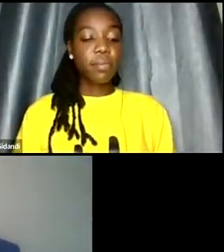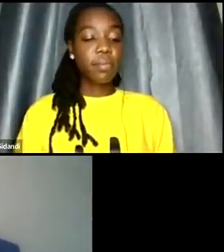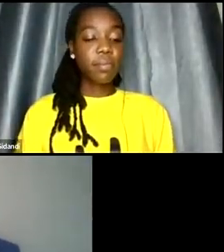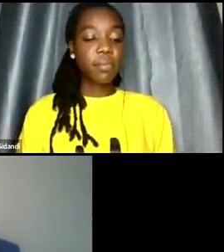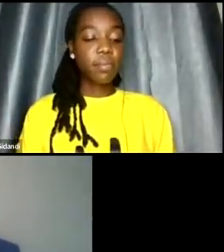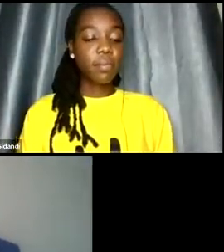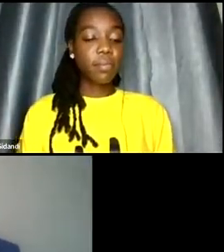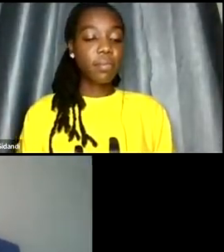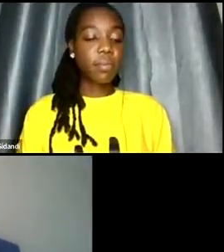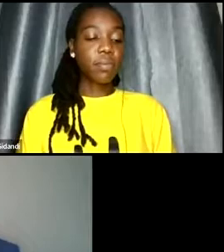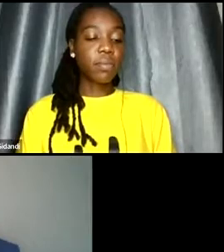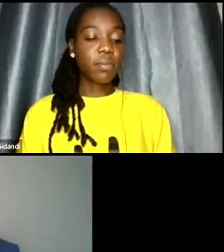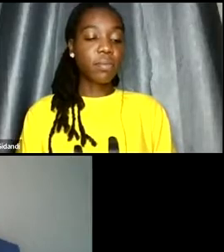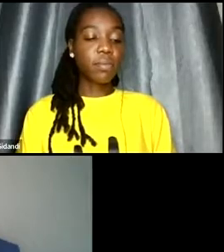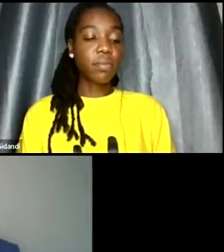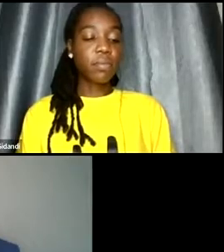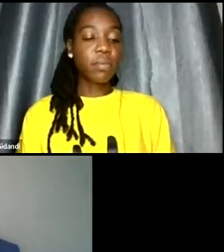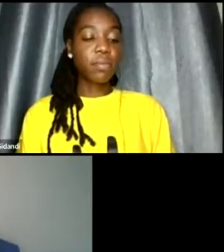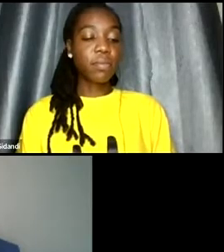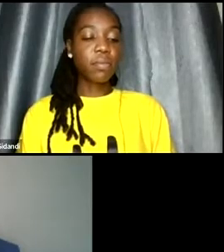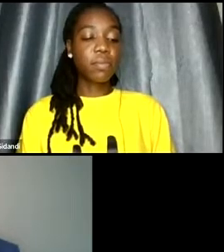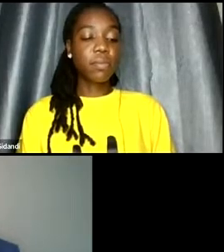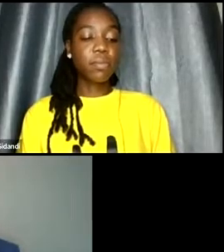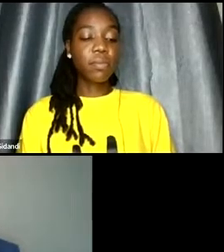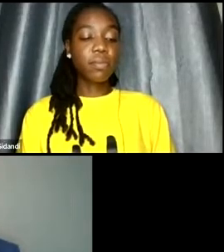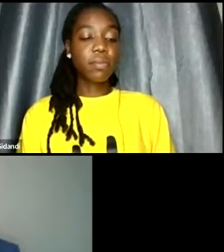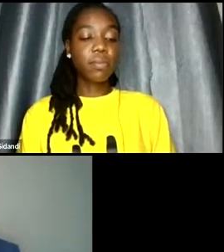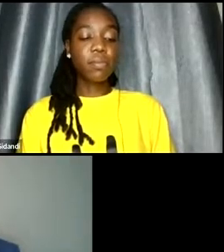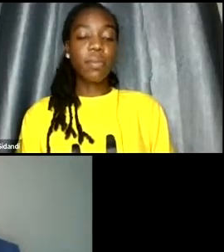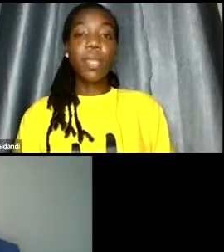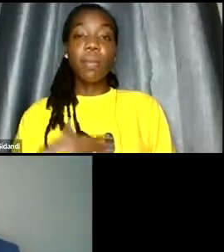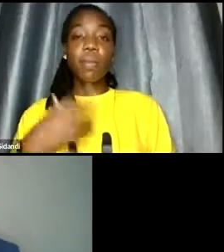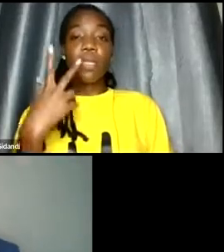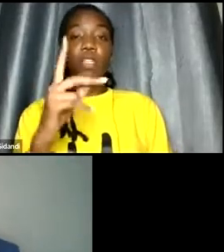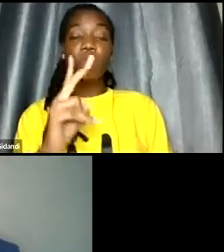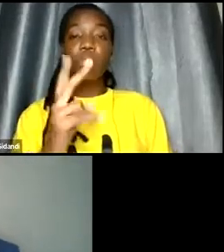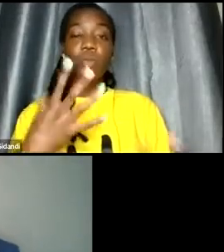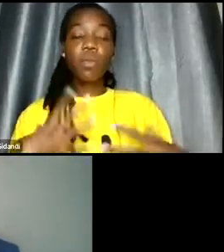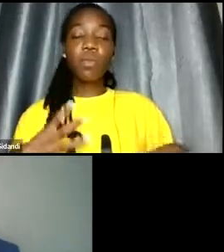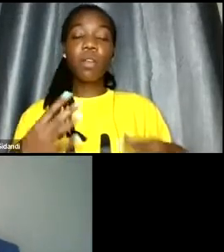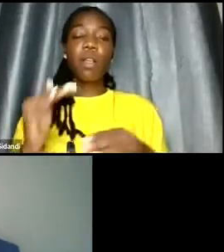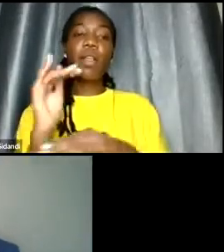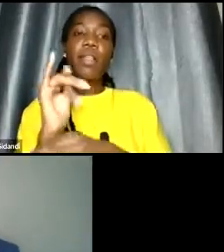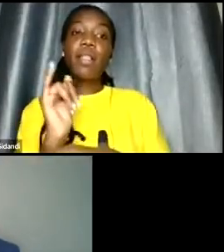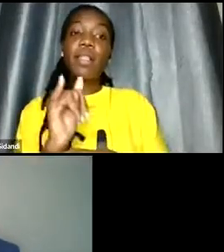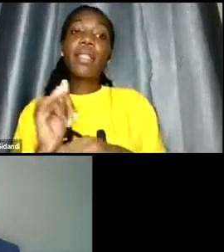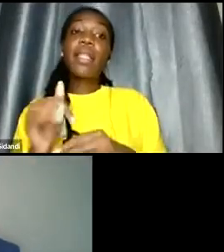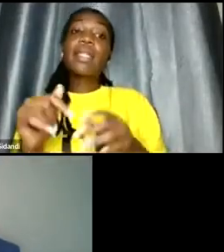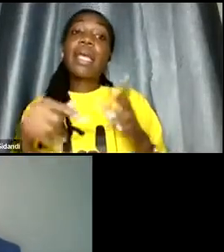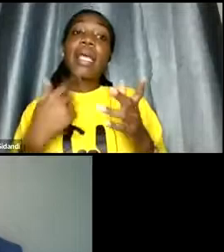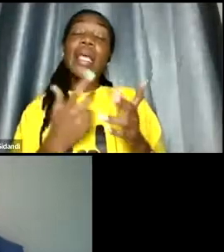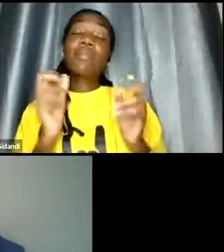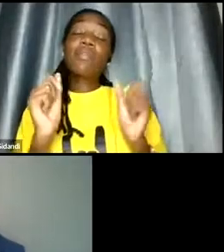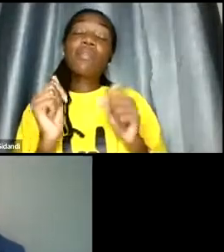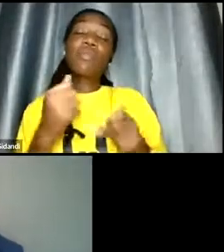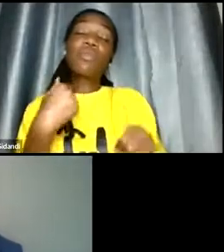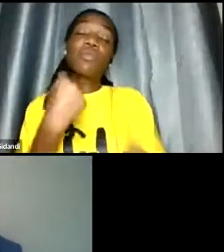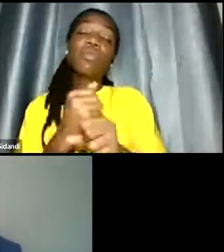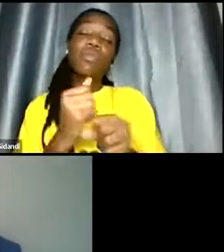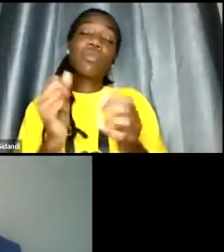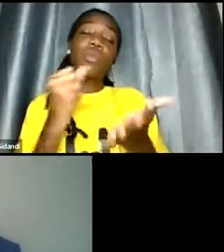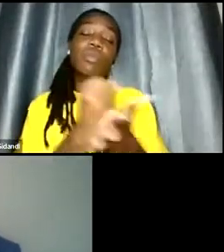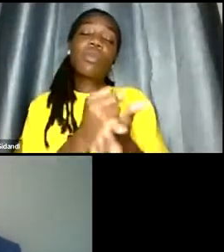it. Okay, how do you, because I've seen 2 people ask this, how do you implement succession planning in an organization that has narrow